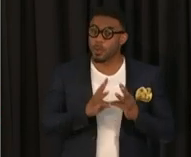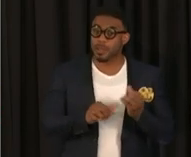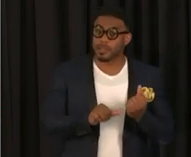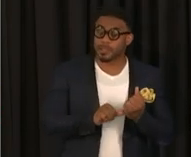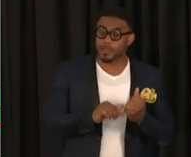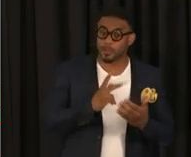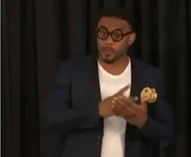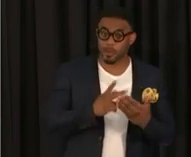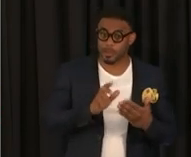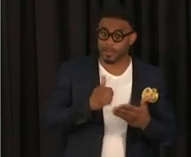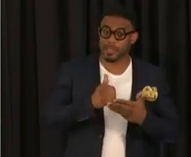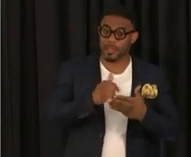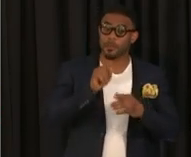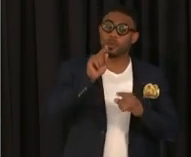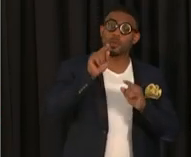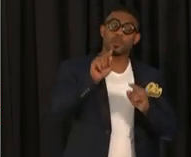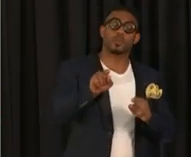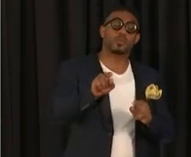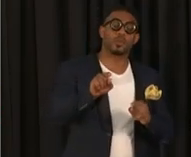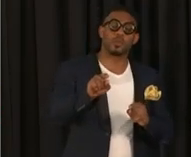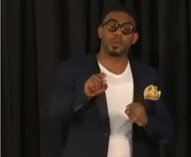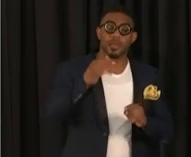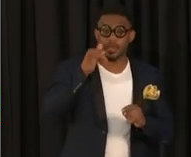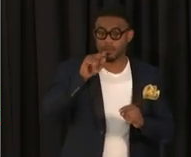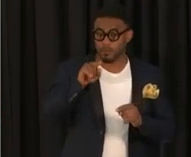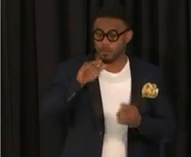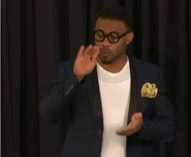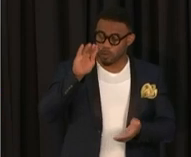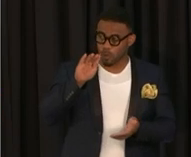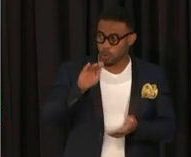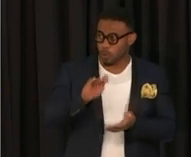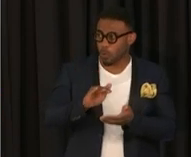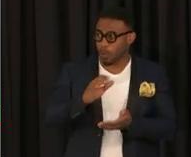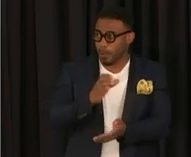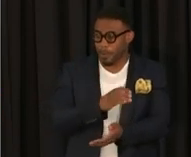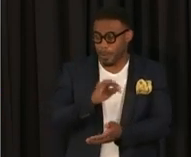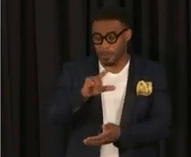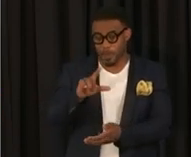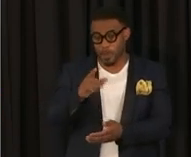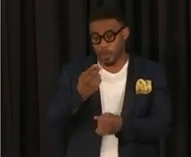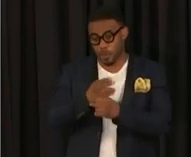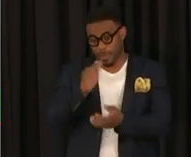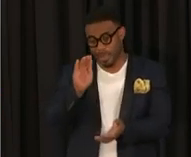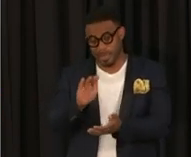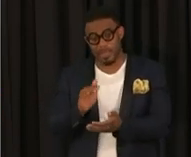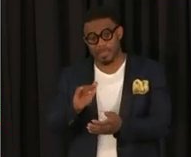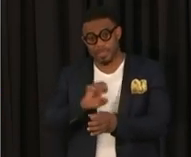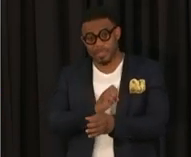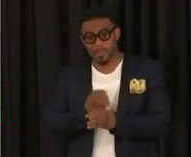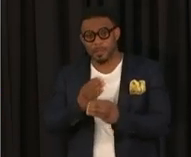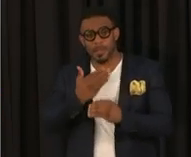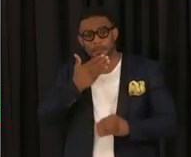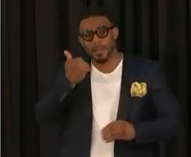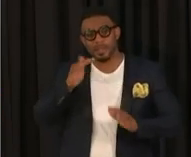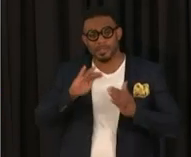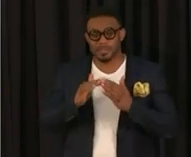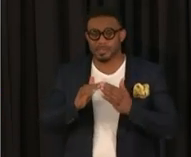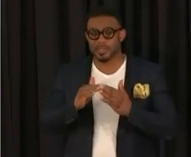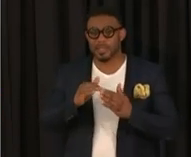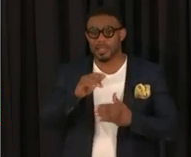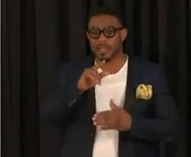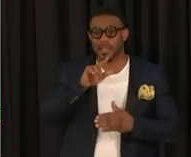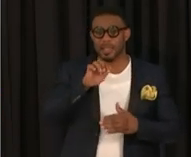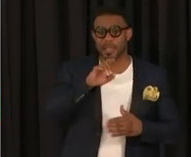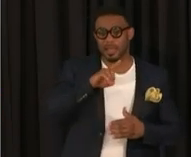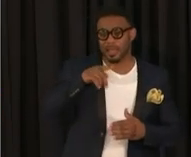assistance program, that's to help you to lower your power bill, use less energy, and be a greener city. Lead